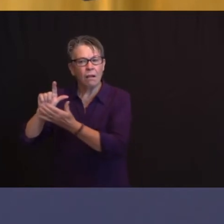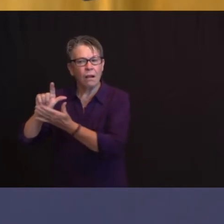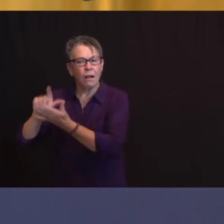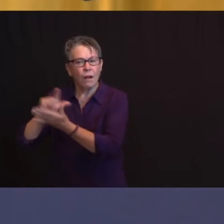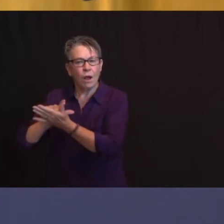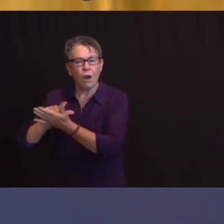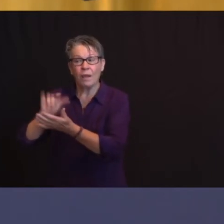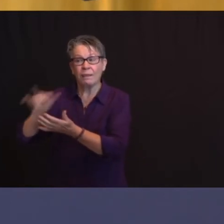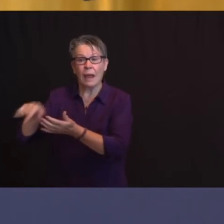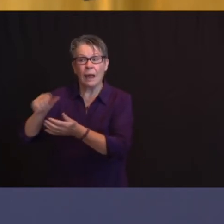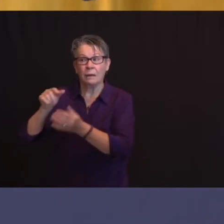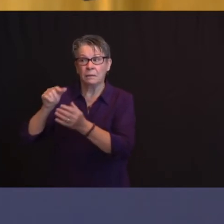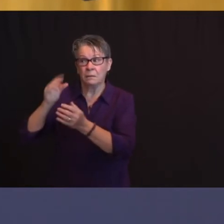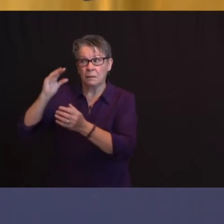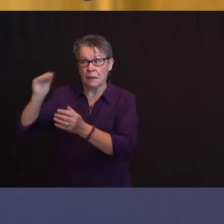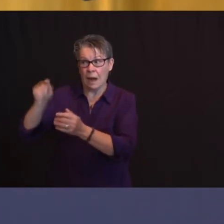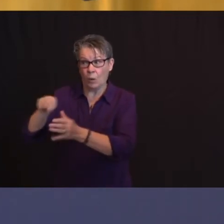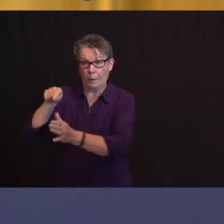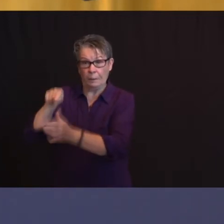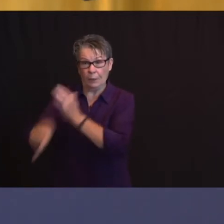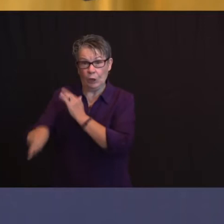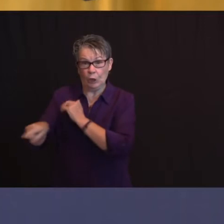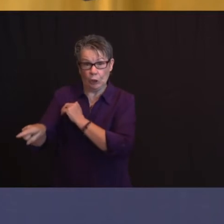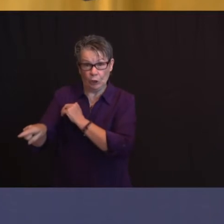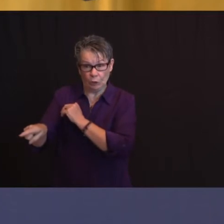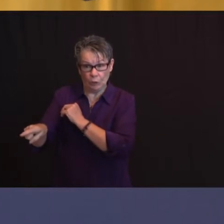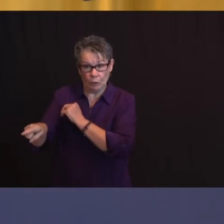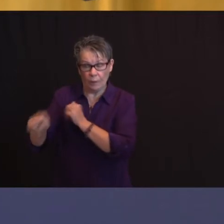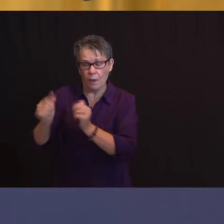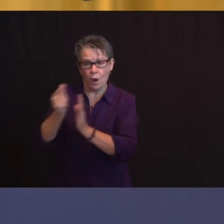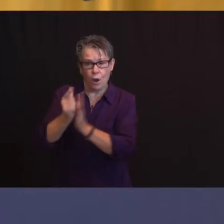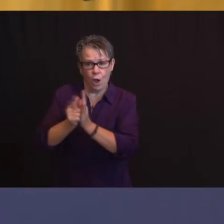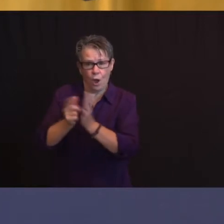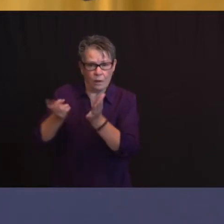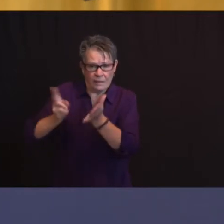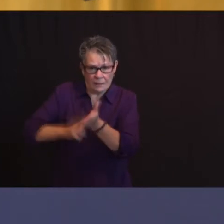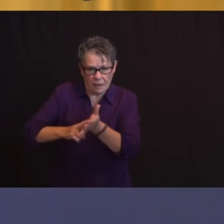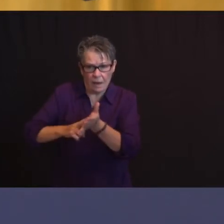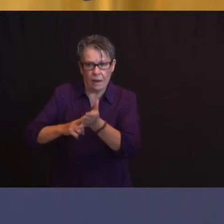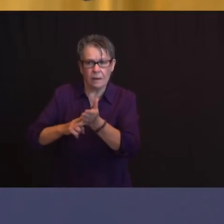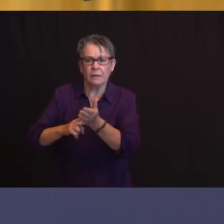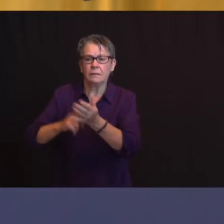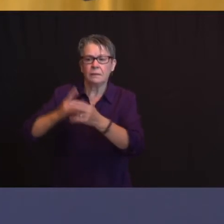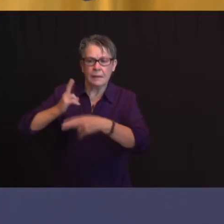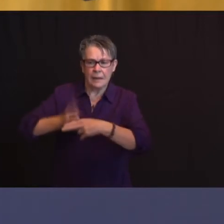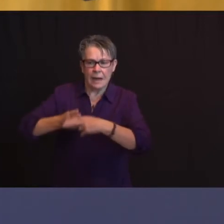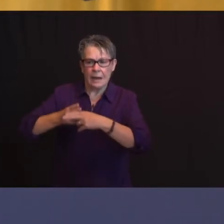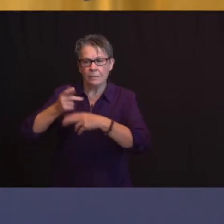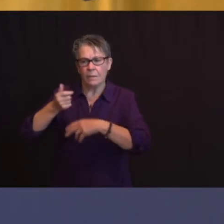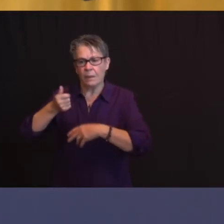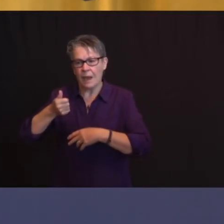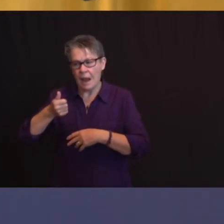address rightful privacy for federal judges. And I'm honored to sign that on